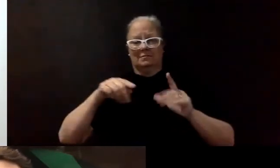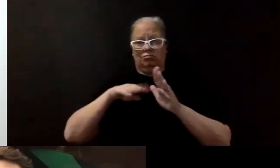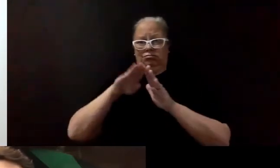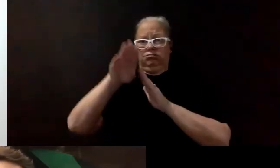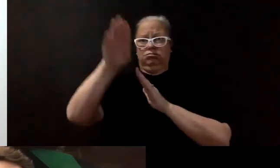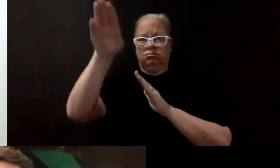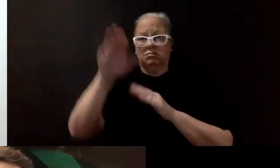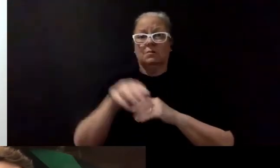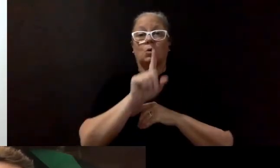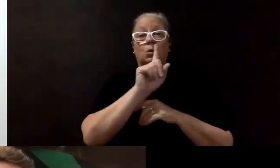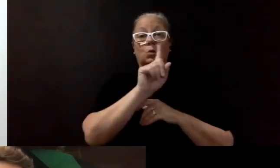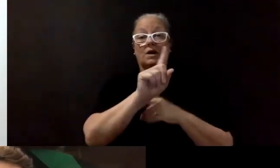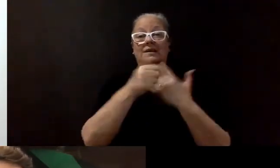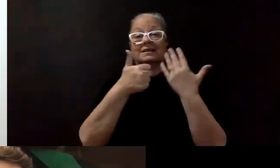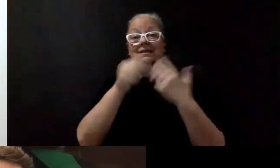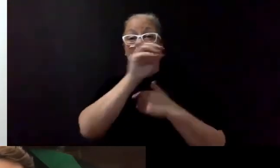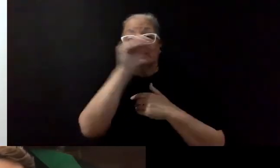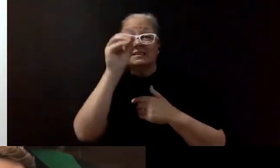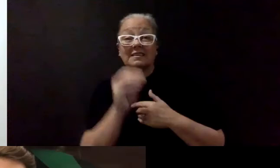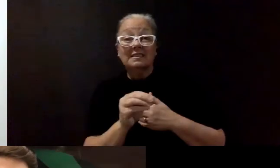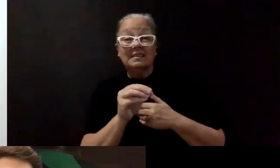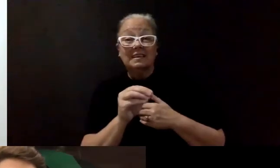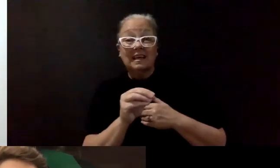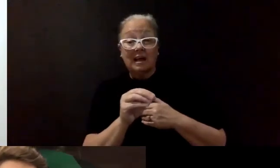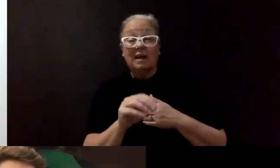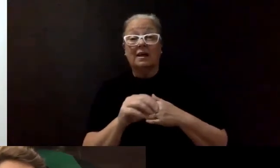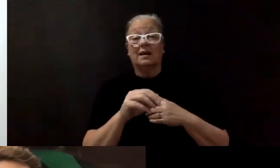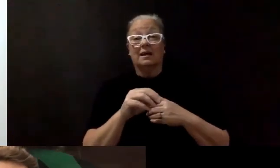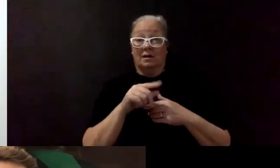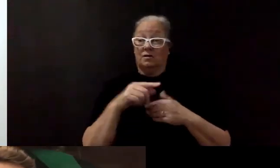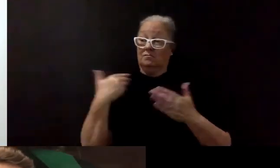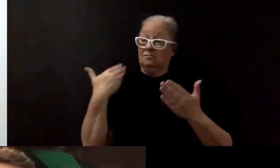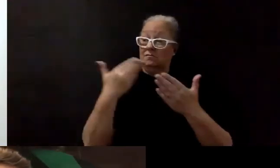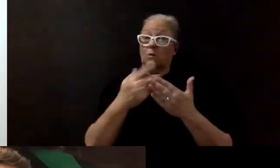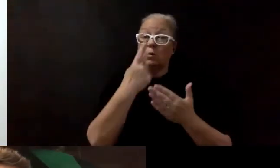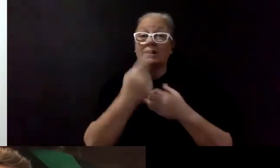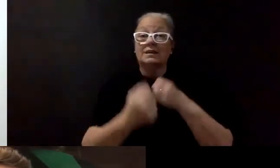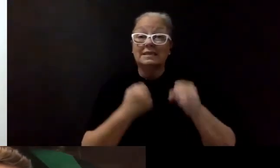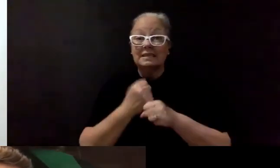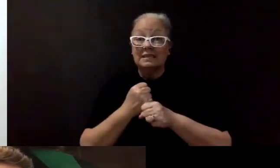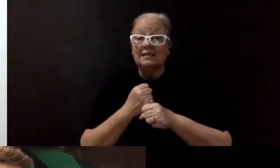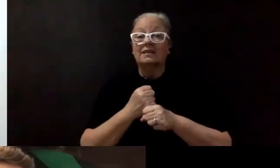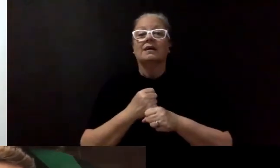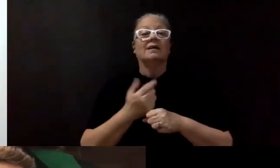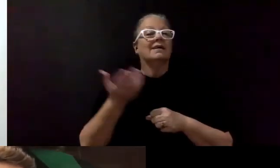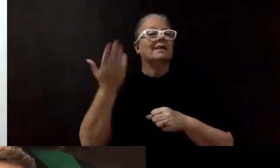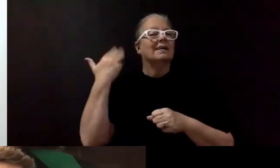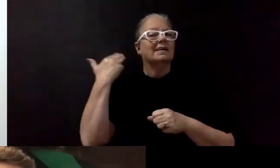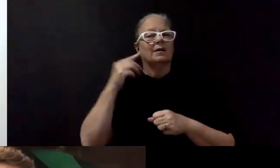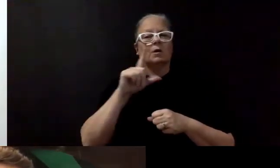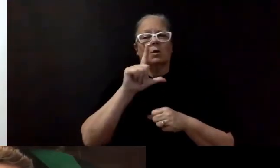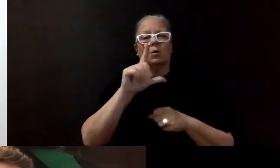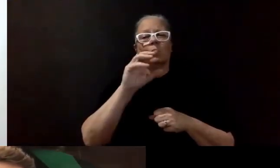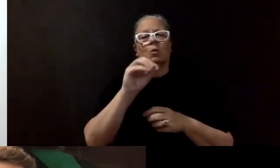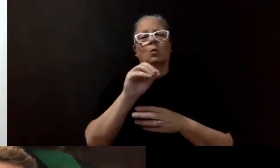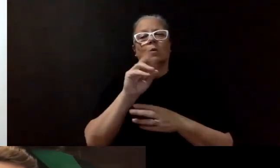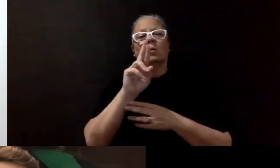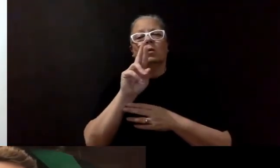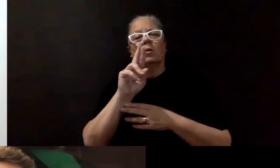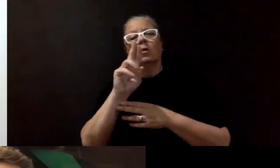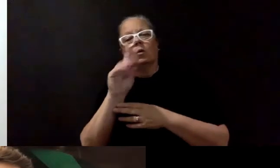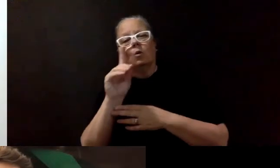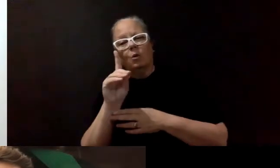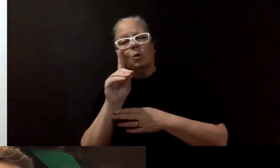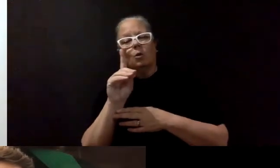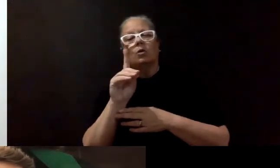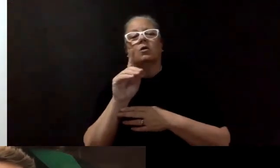was over 4 years ago, I think, that statistic. And with the recent Lord of the Rings and Avatar movies and everything